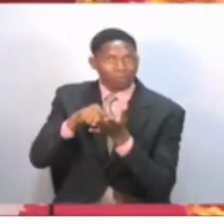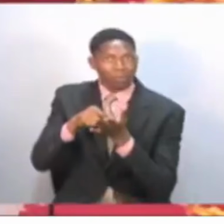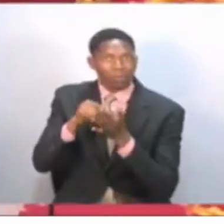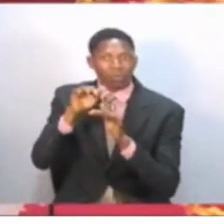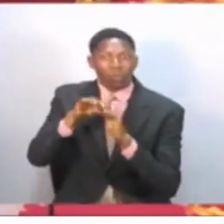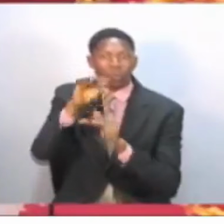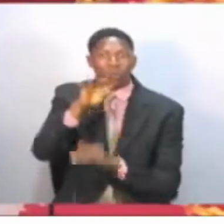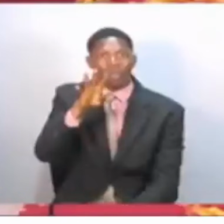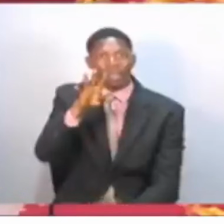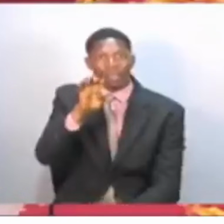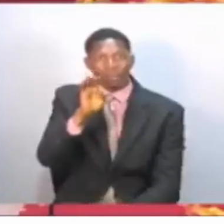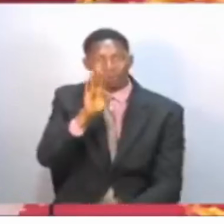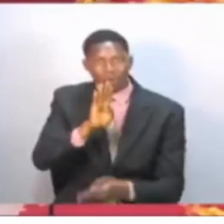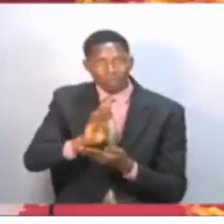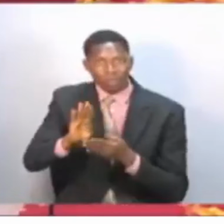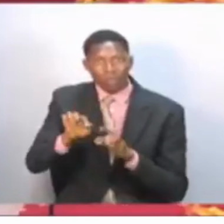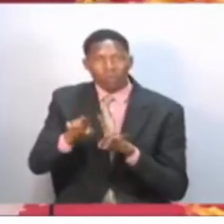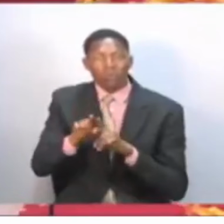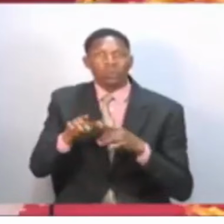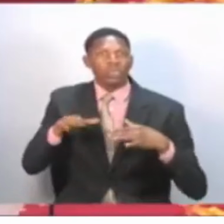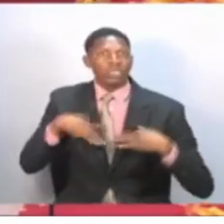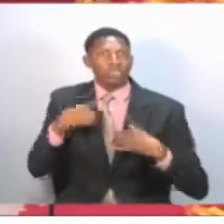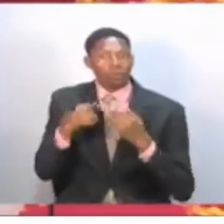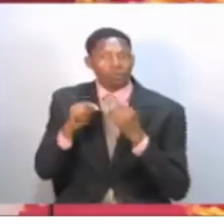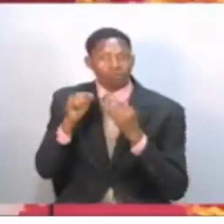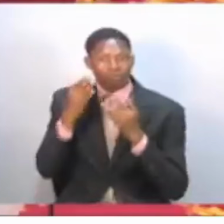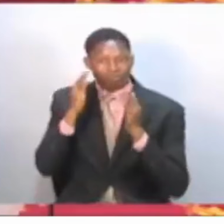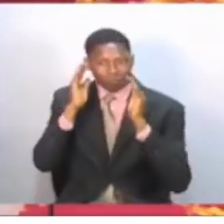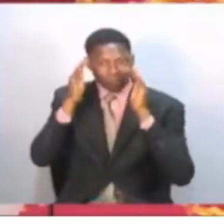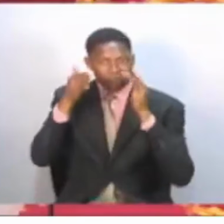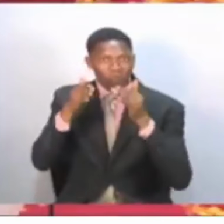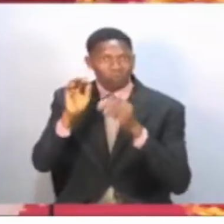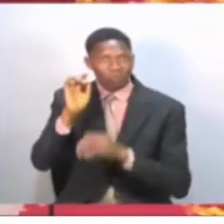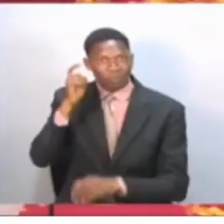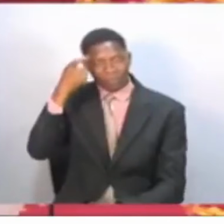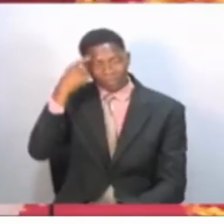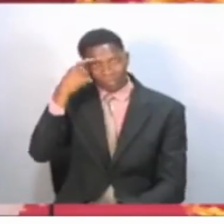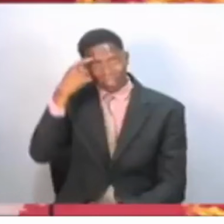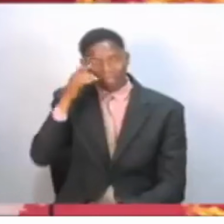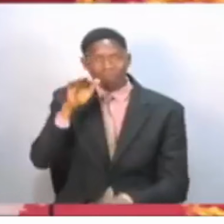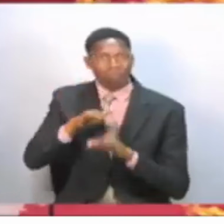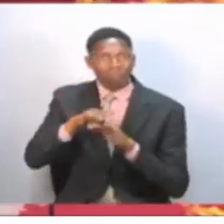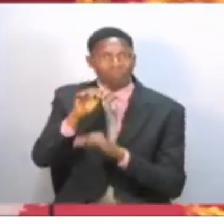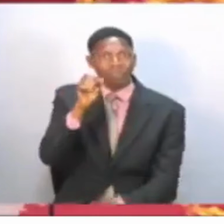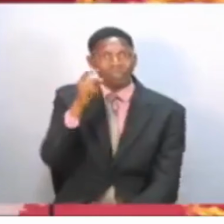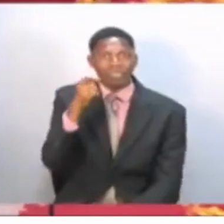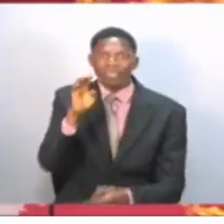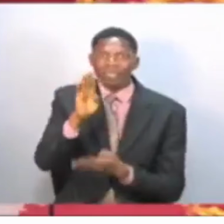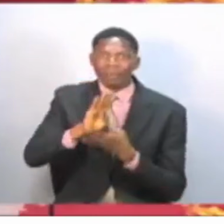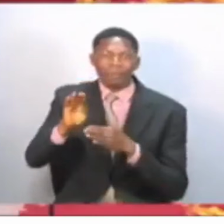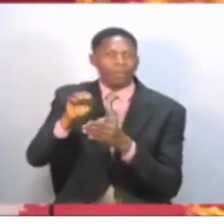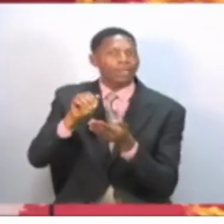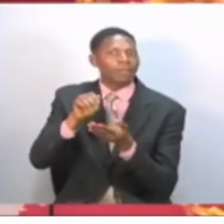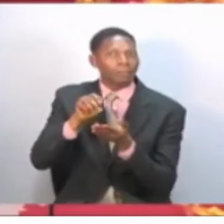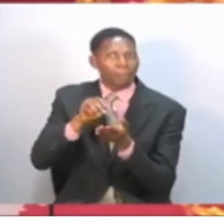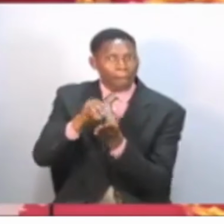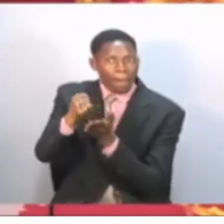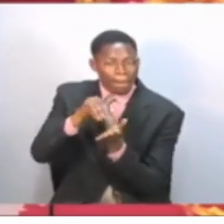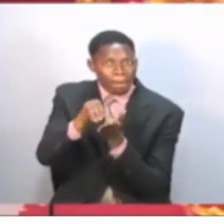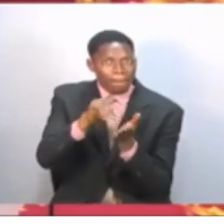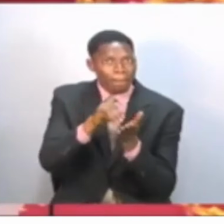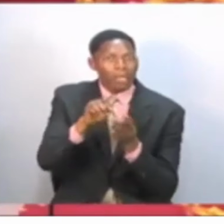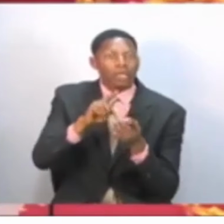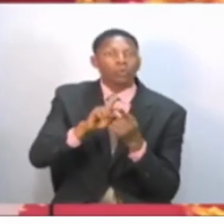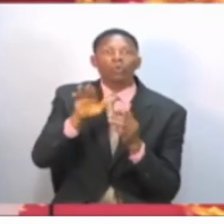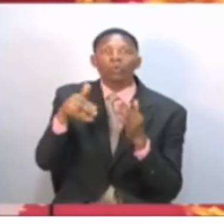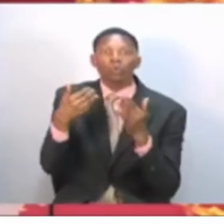40 billion has also received attention of the government. Over 11 billion has been paid so far to contract all awarded